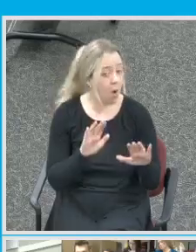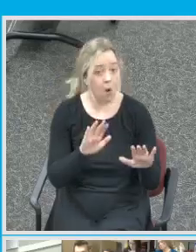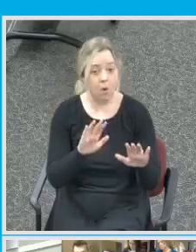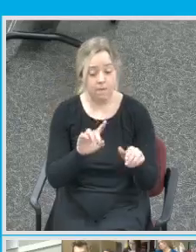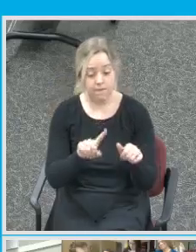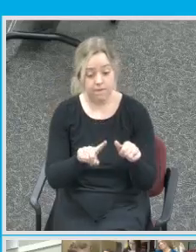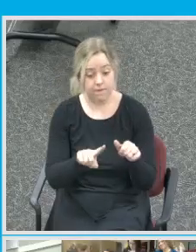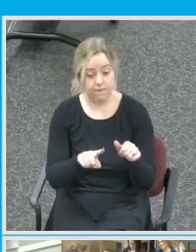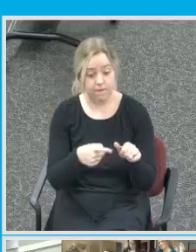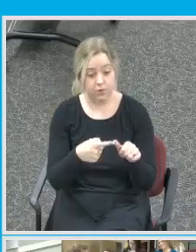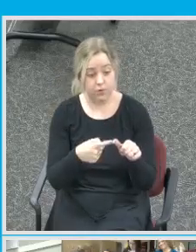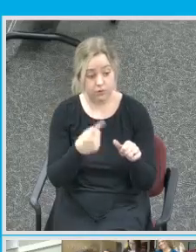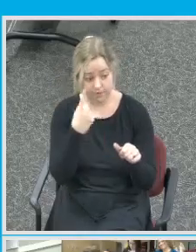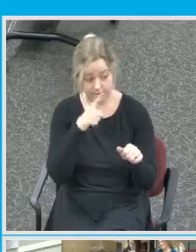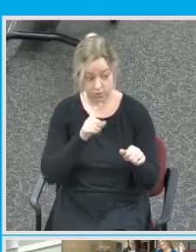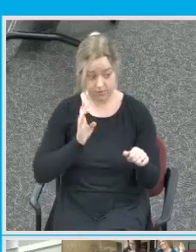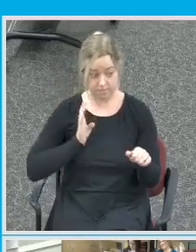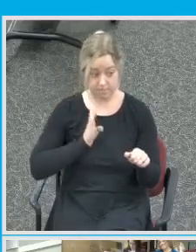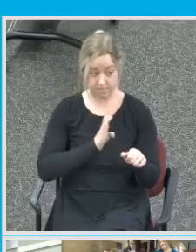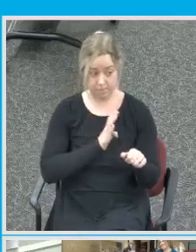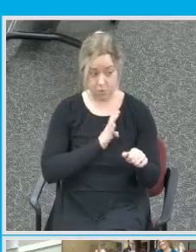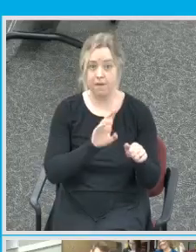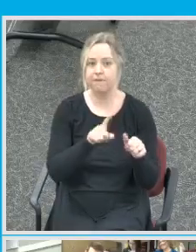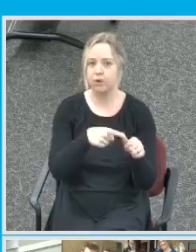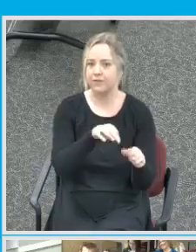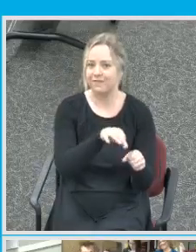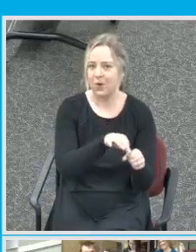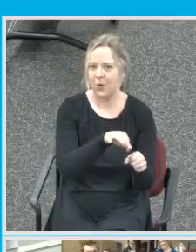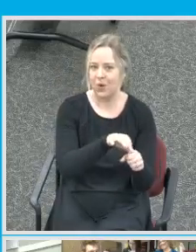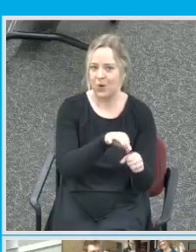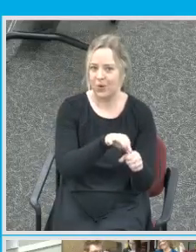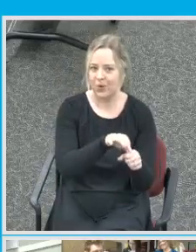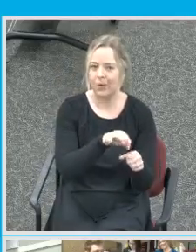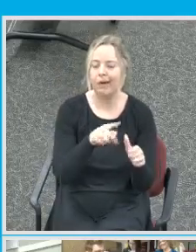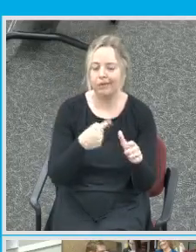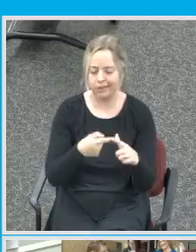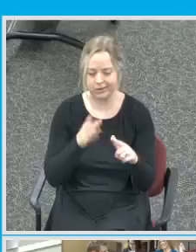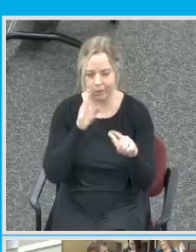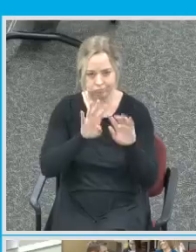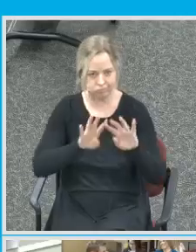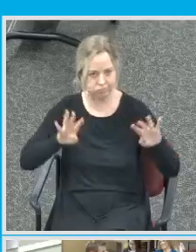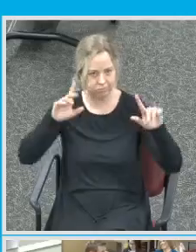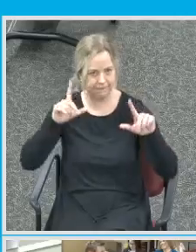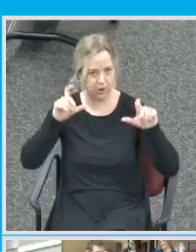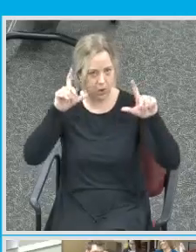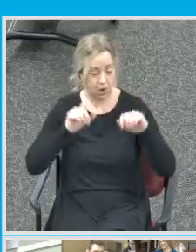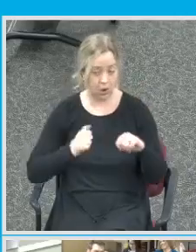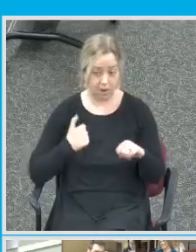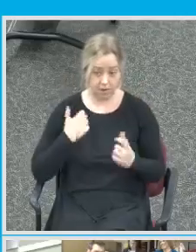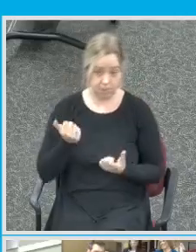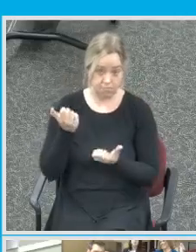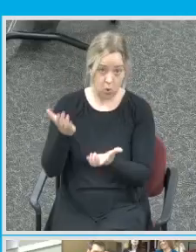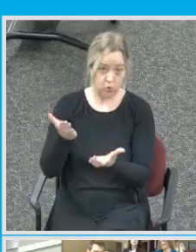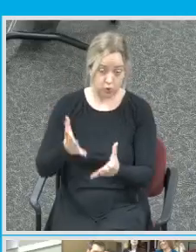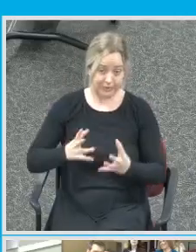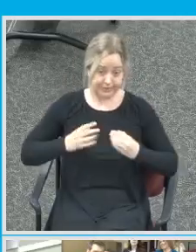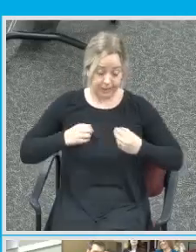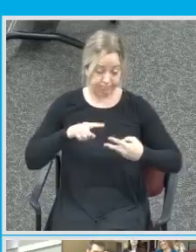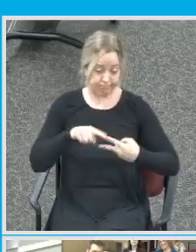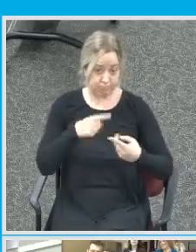all, for our board, let's vote on it, but don't go anywhere because we are going to take a group photo. I need a motion to accept the proclamation as